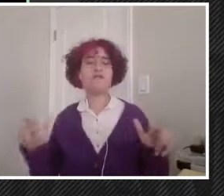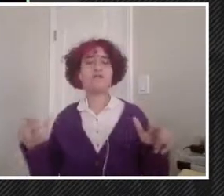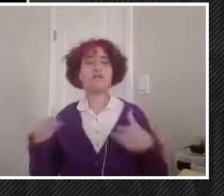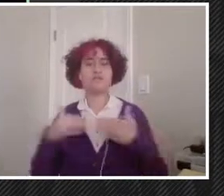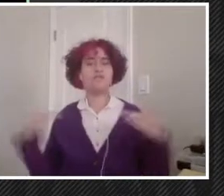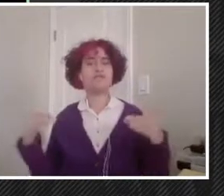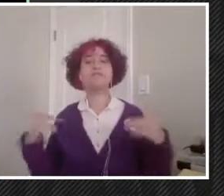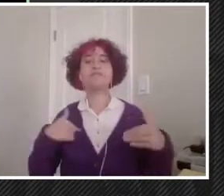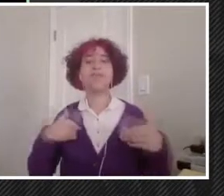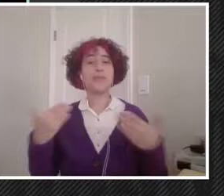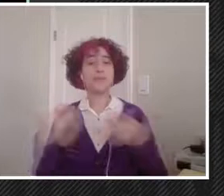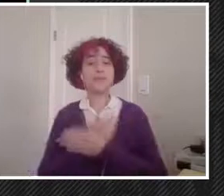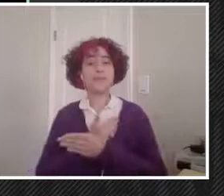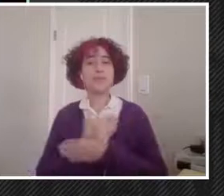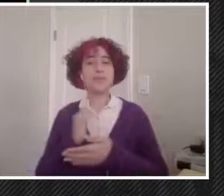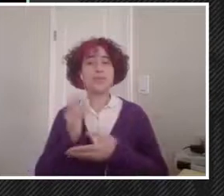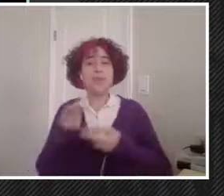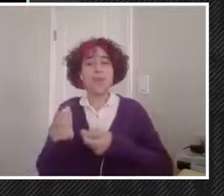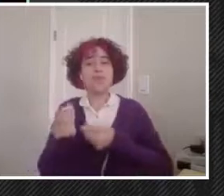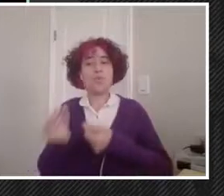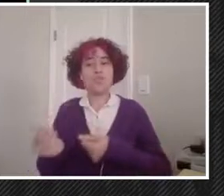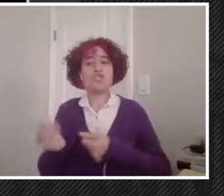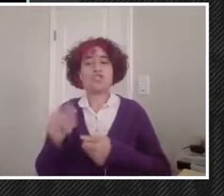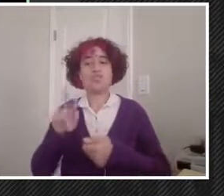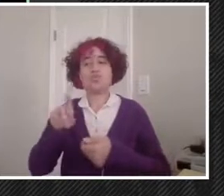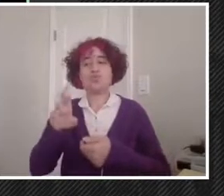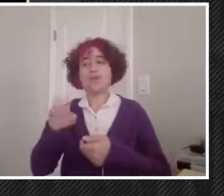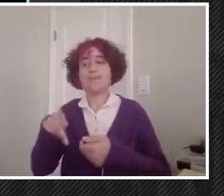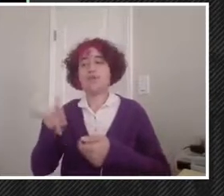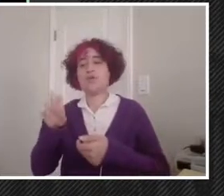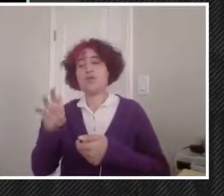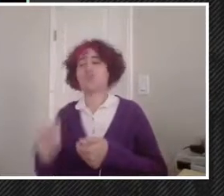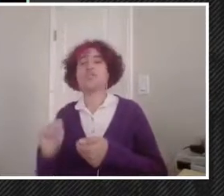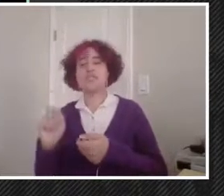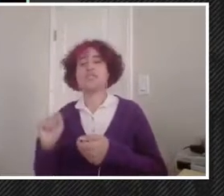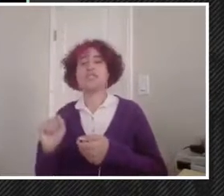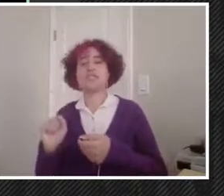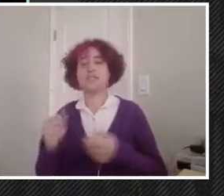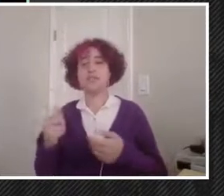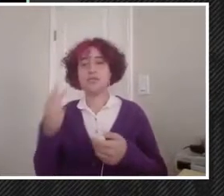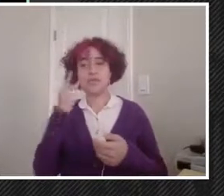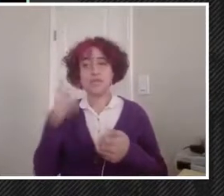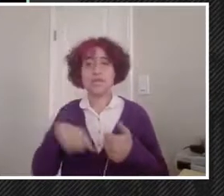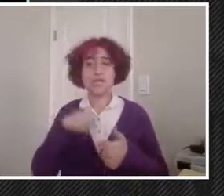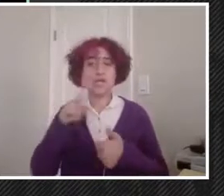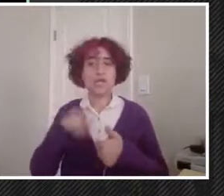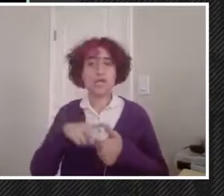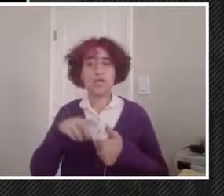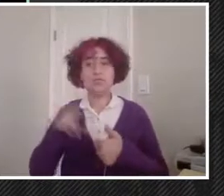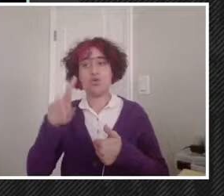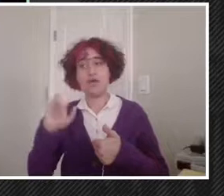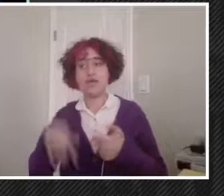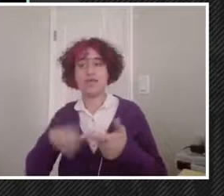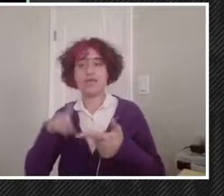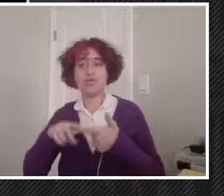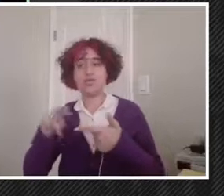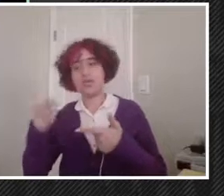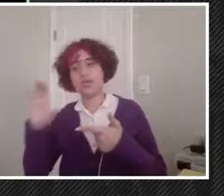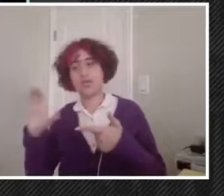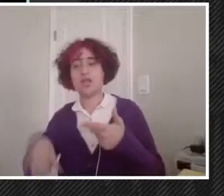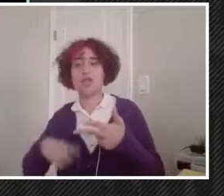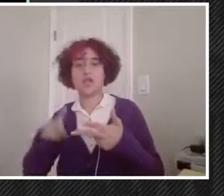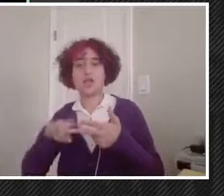the state of Illinois, North Carolina, and Rhode Island. You look at even COVID with the previous